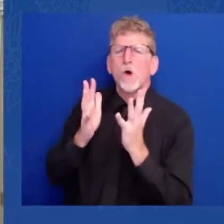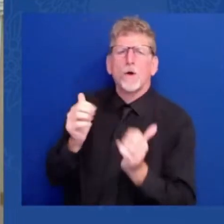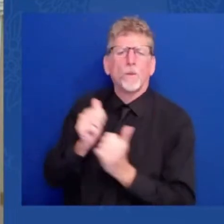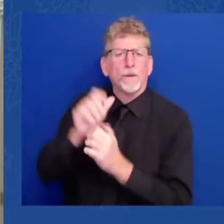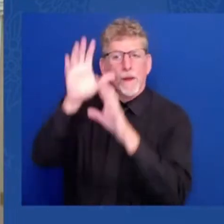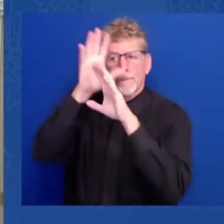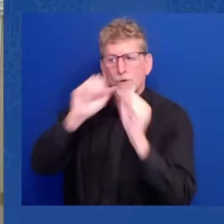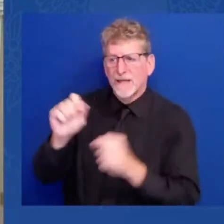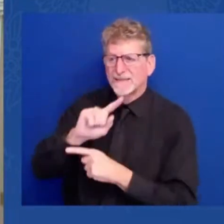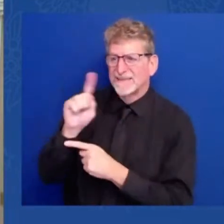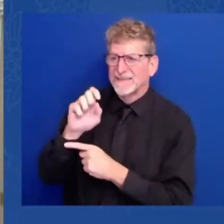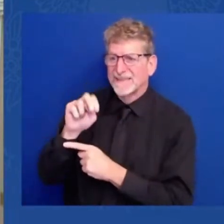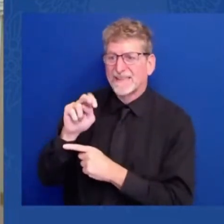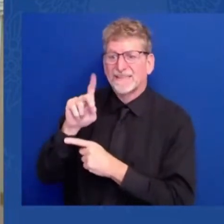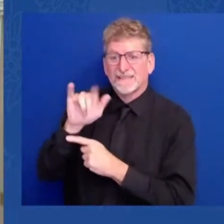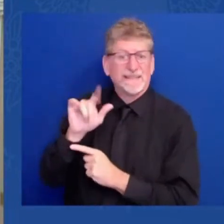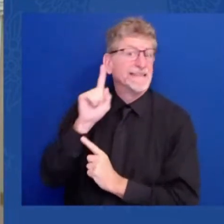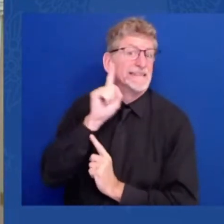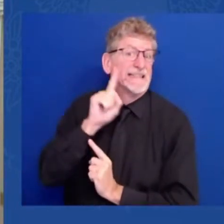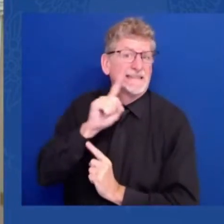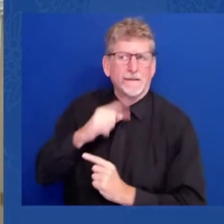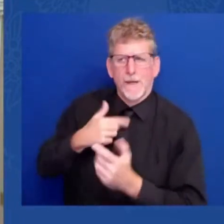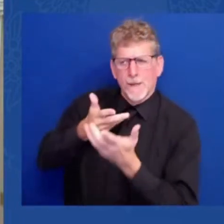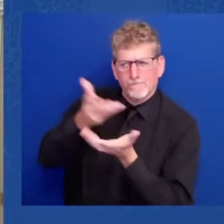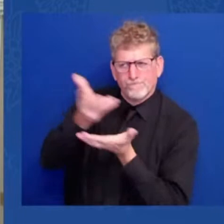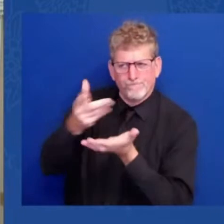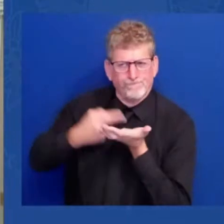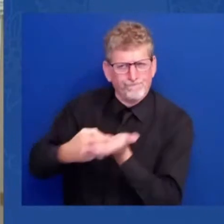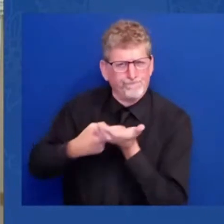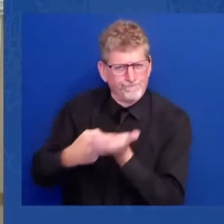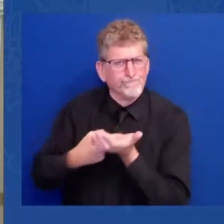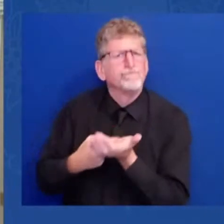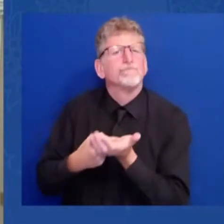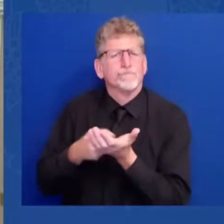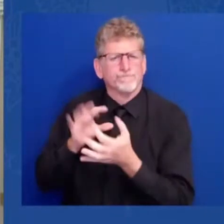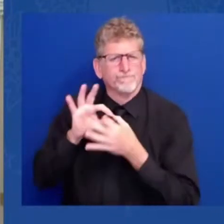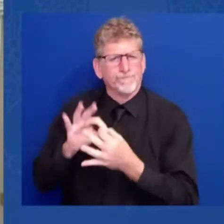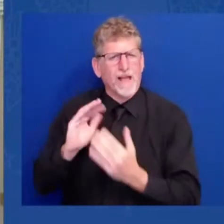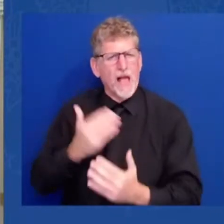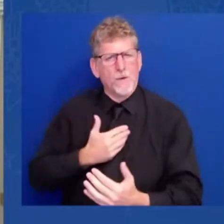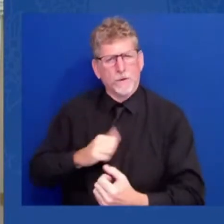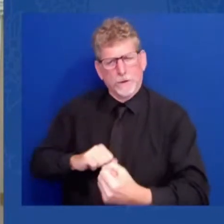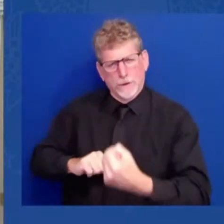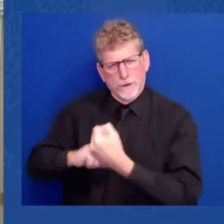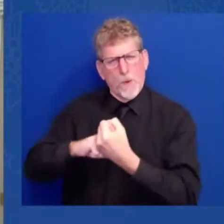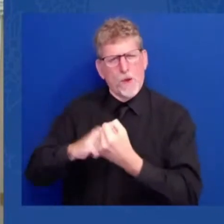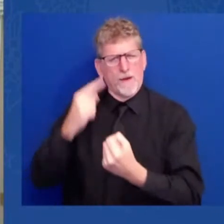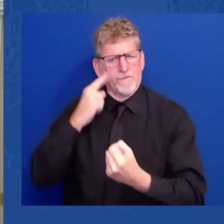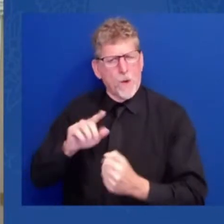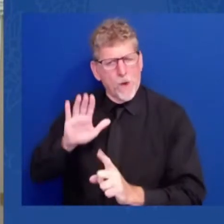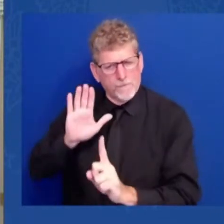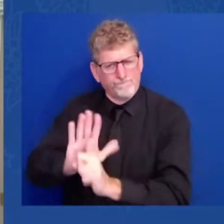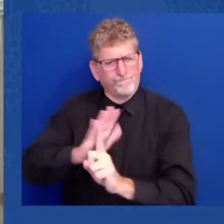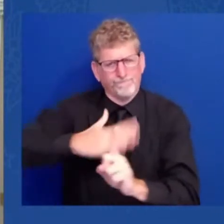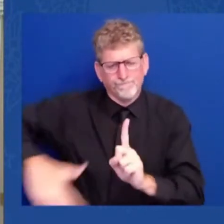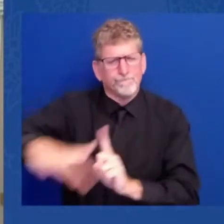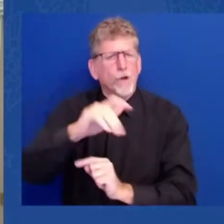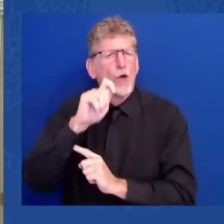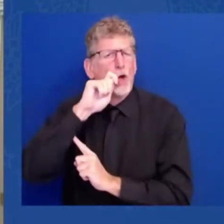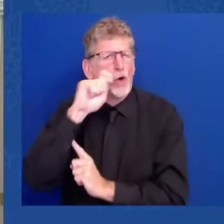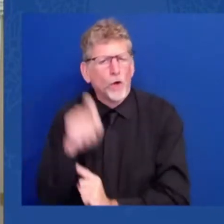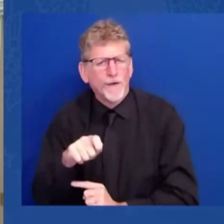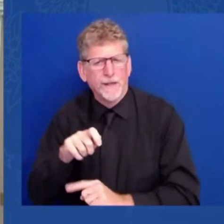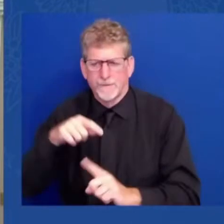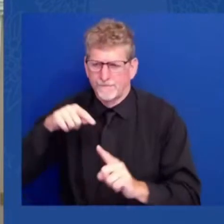and about U.S. support for Ukraine and the Ukrainian people. Thus far, we've provided more than $1 billion in